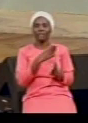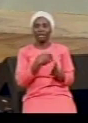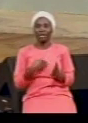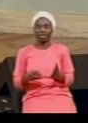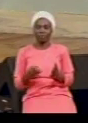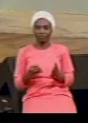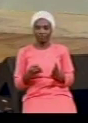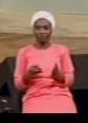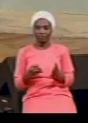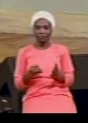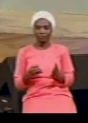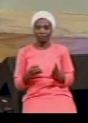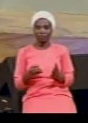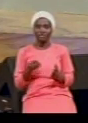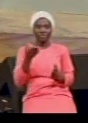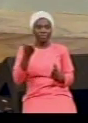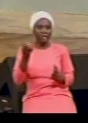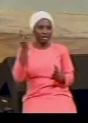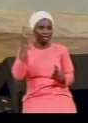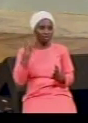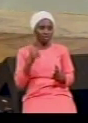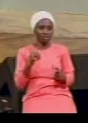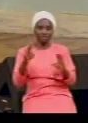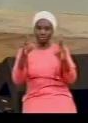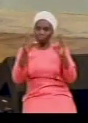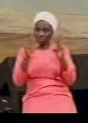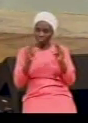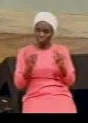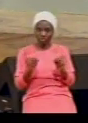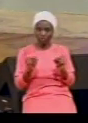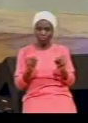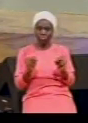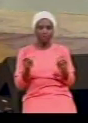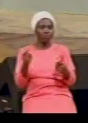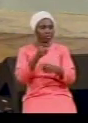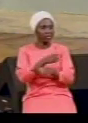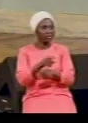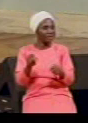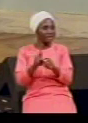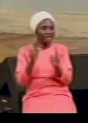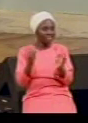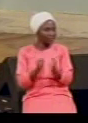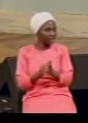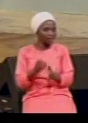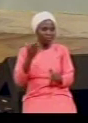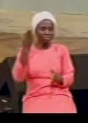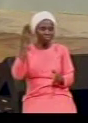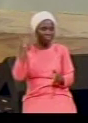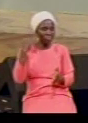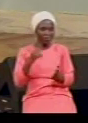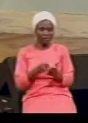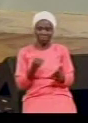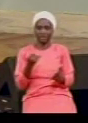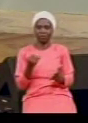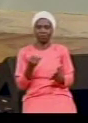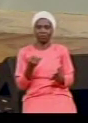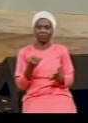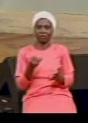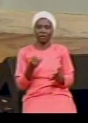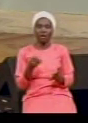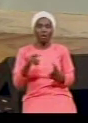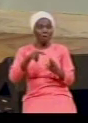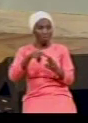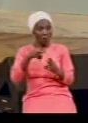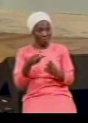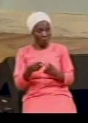day. And there was no day like that before it or